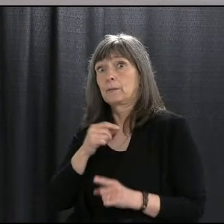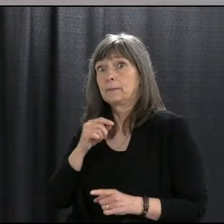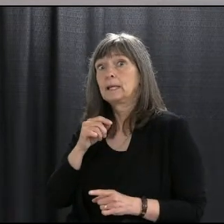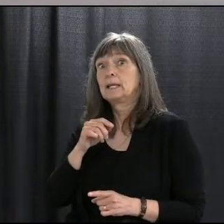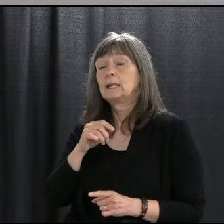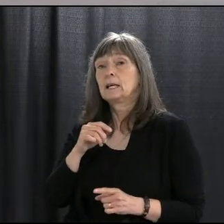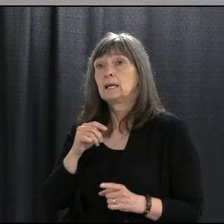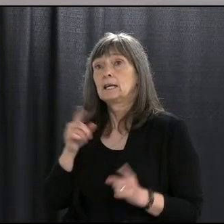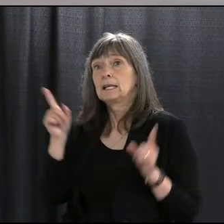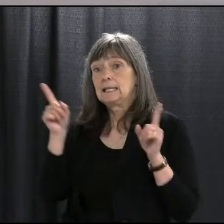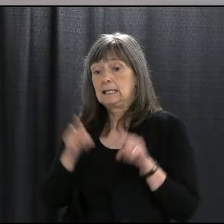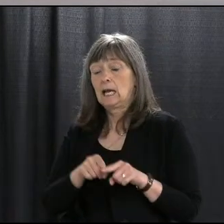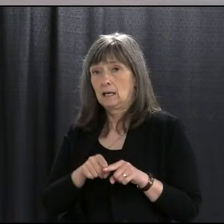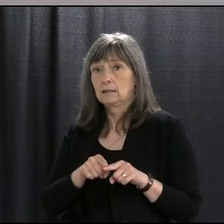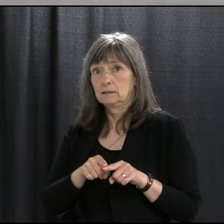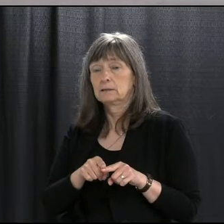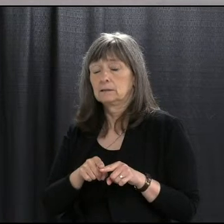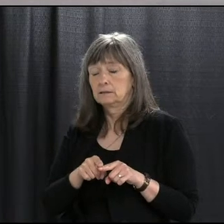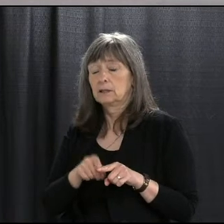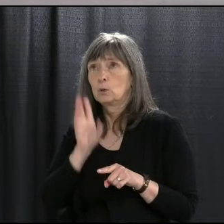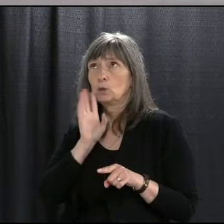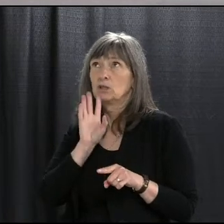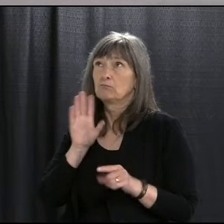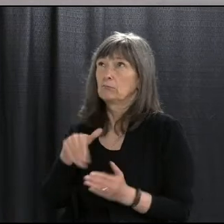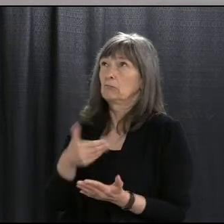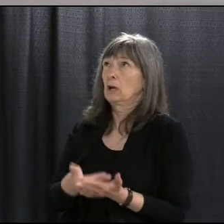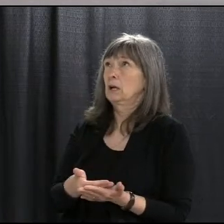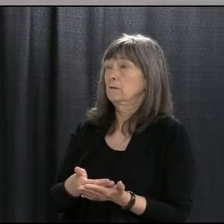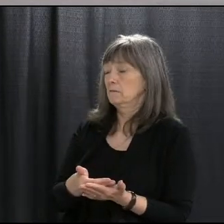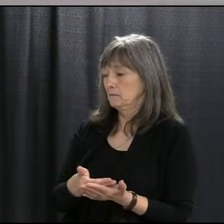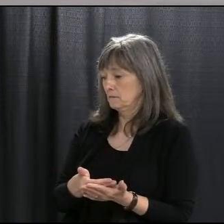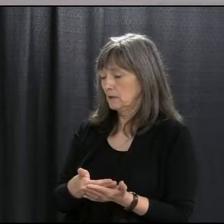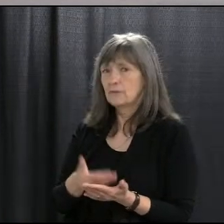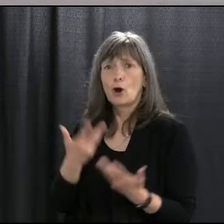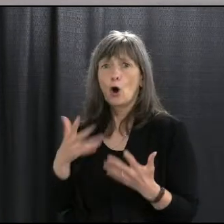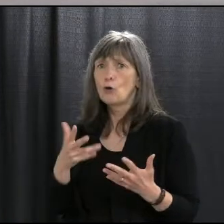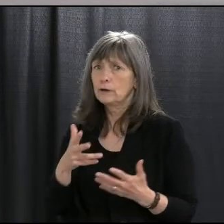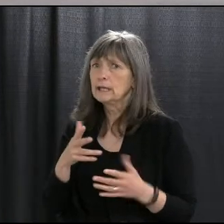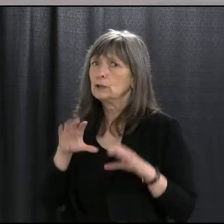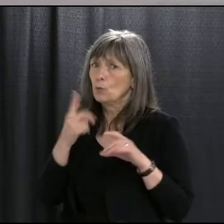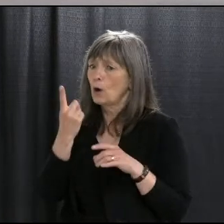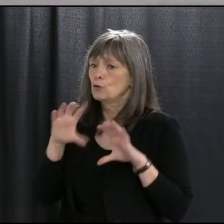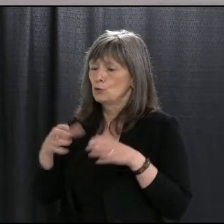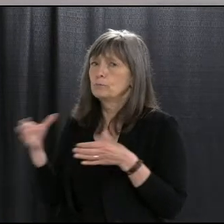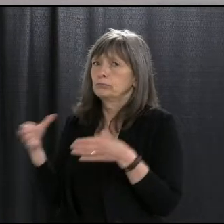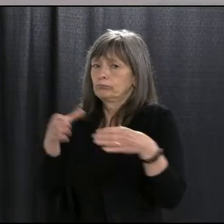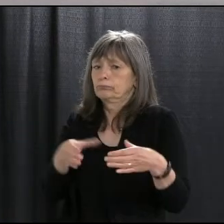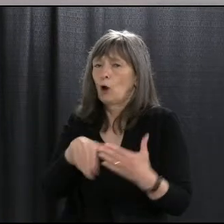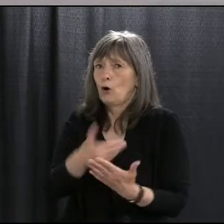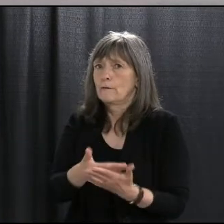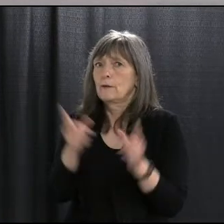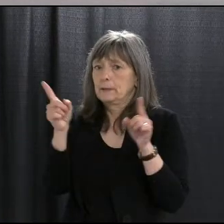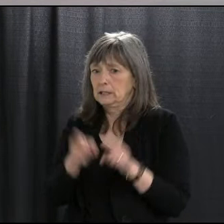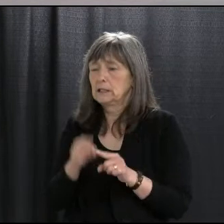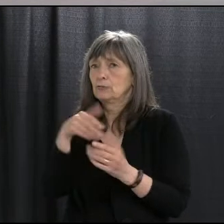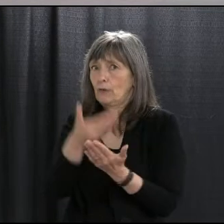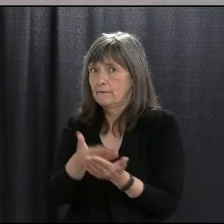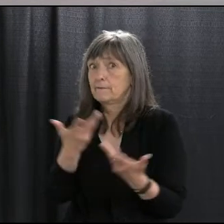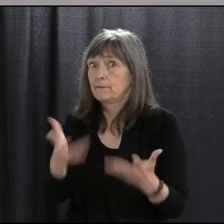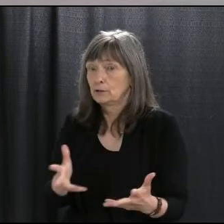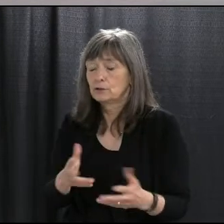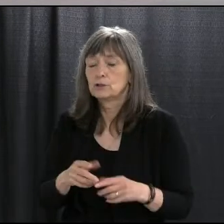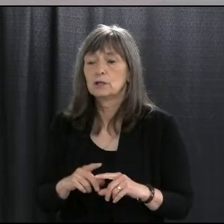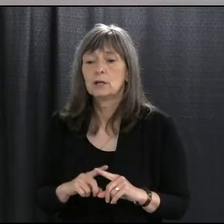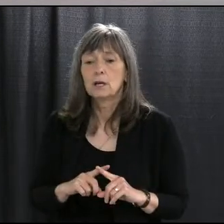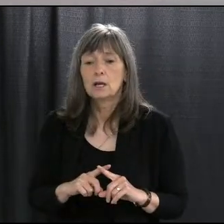nurses should be landing in Newfoundland and Labrador. Well, I think there's already a cohort here, but the next